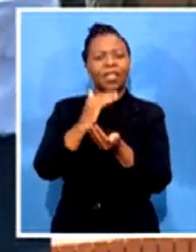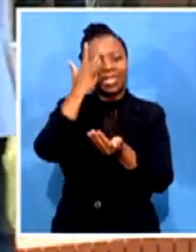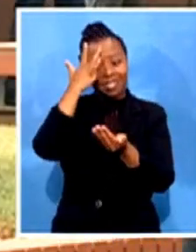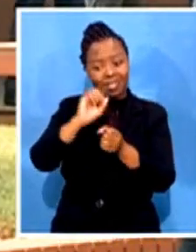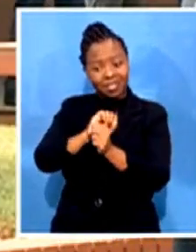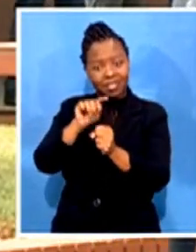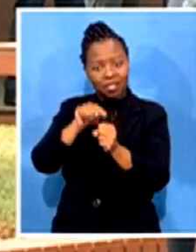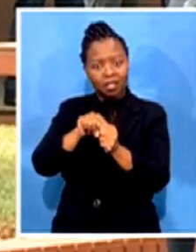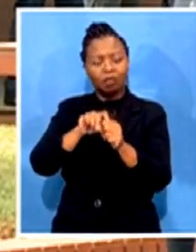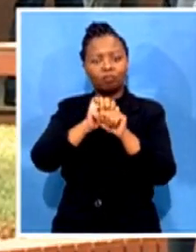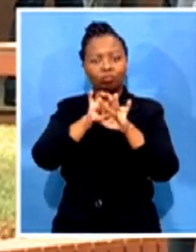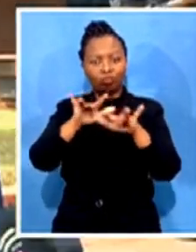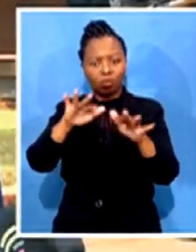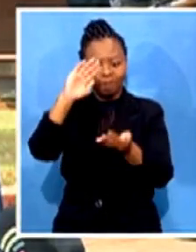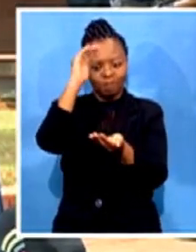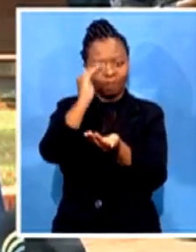uma kunemingcwabo.